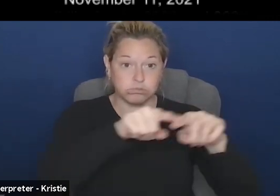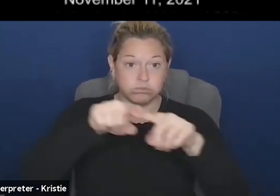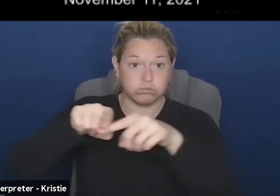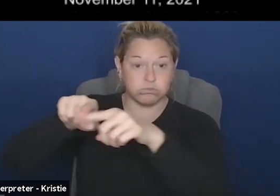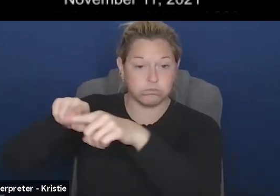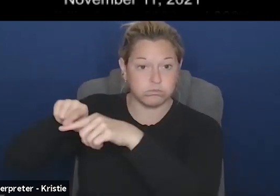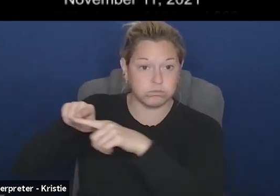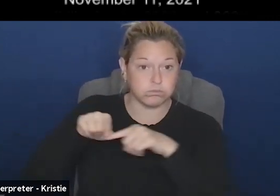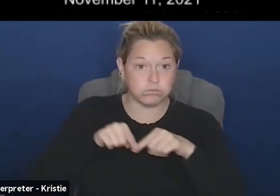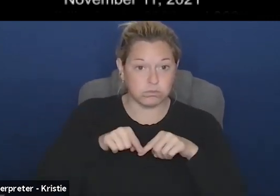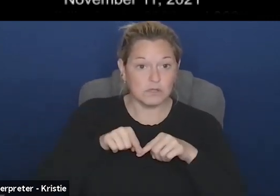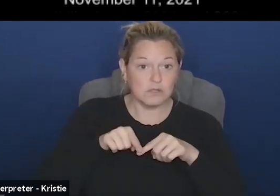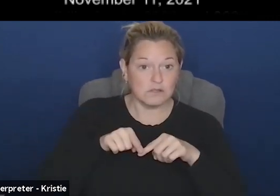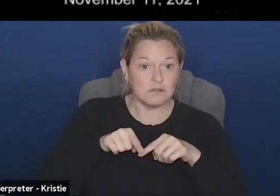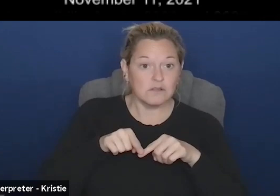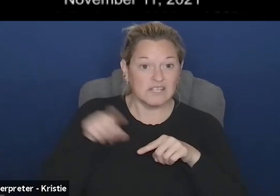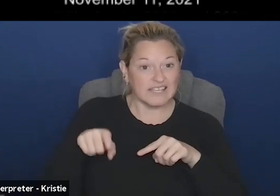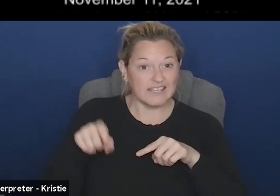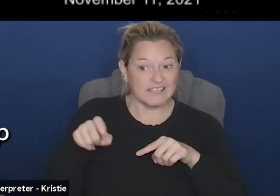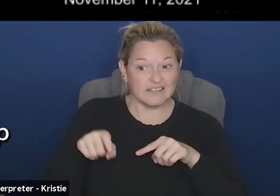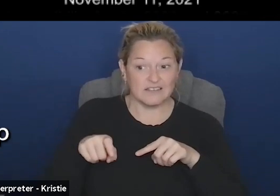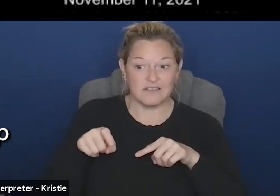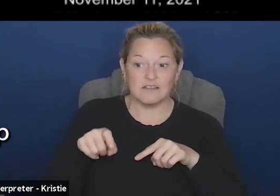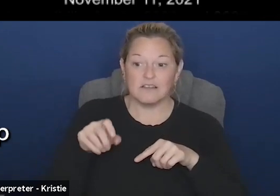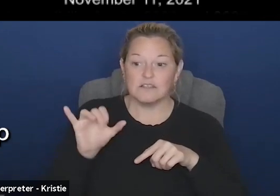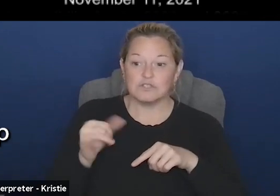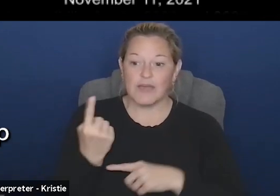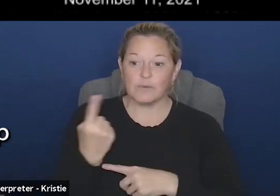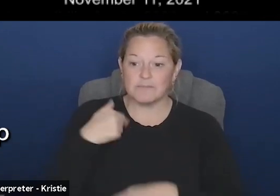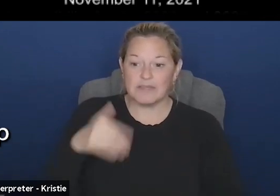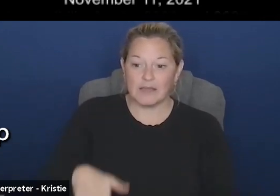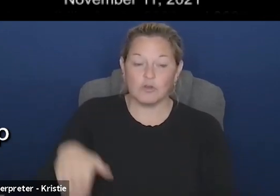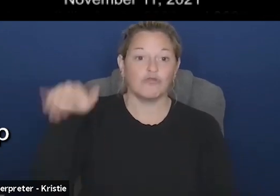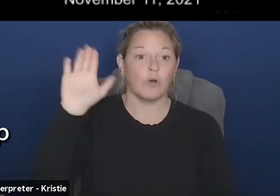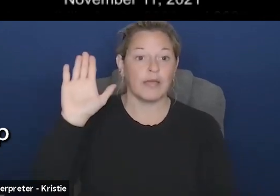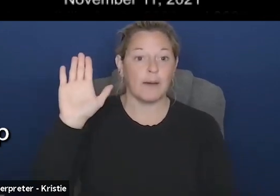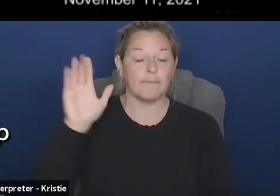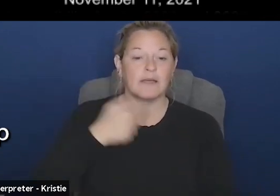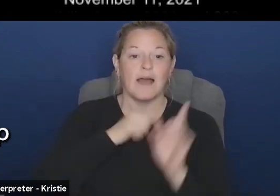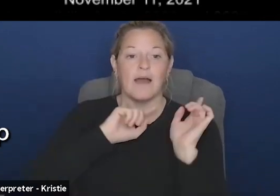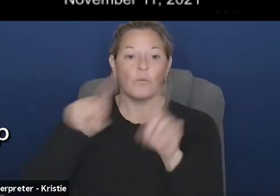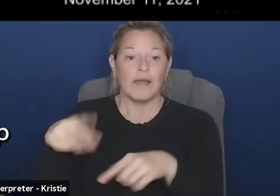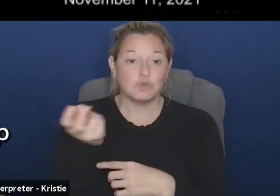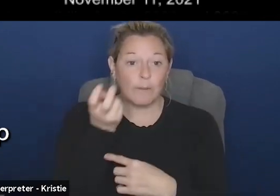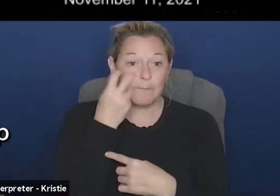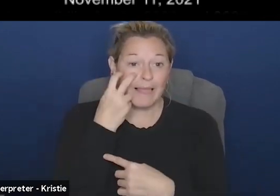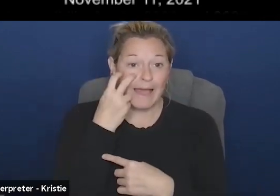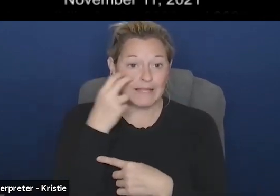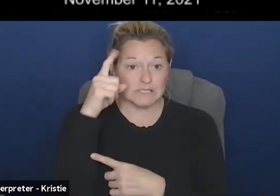one of the areas. Although growing up, I did, attend a blind summer camp, and I